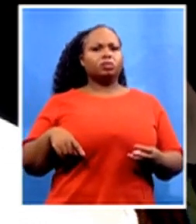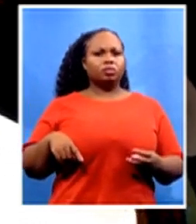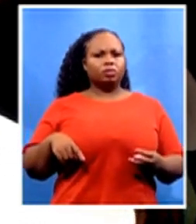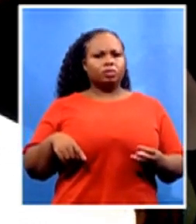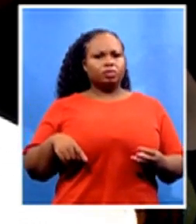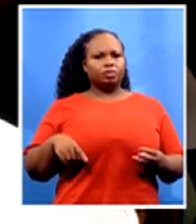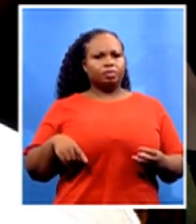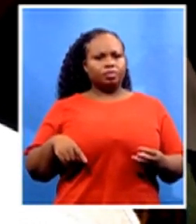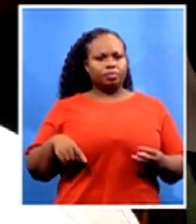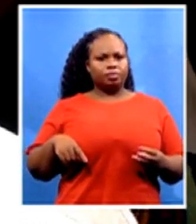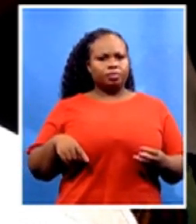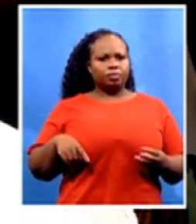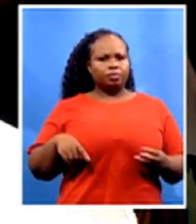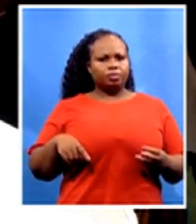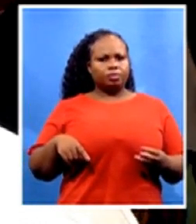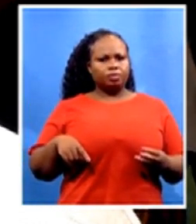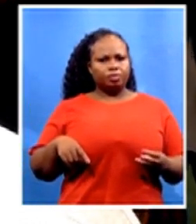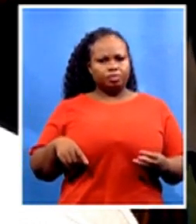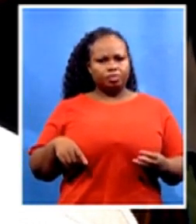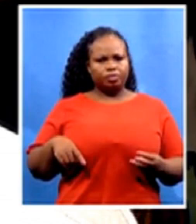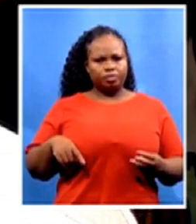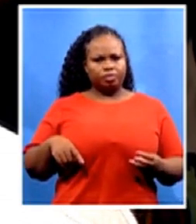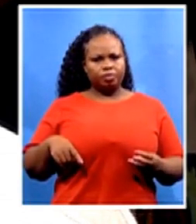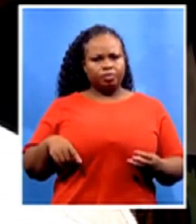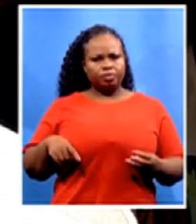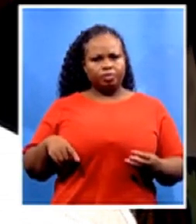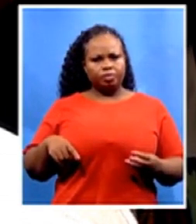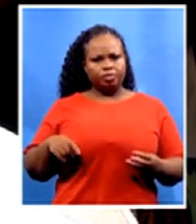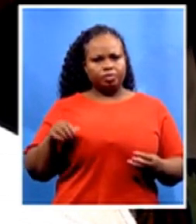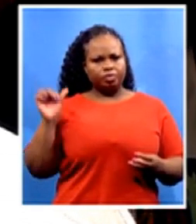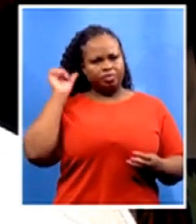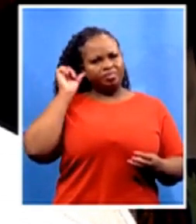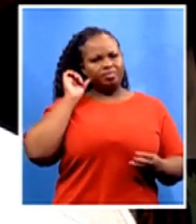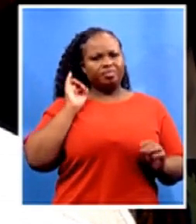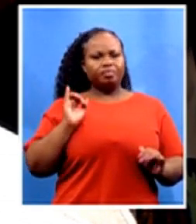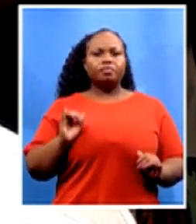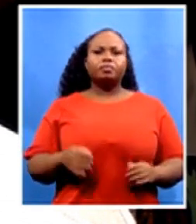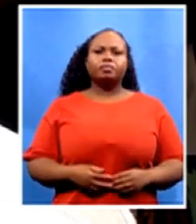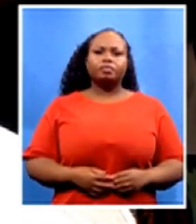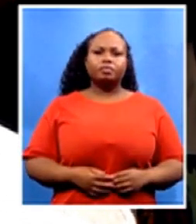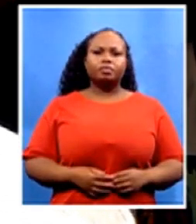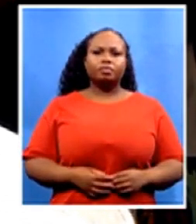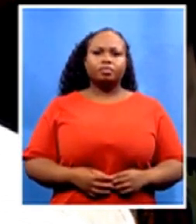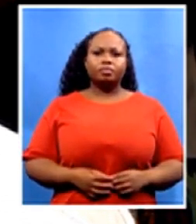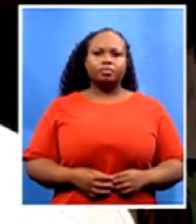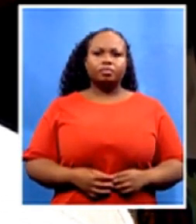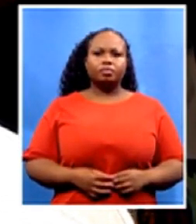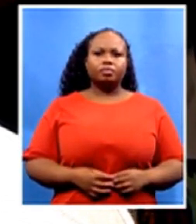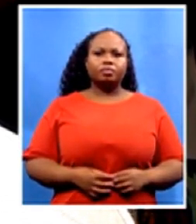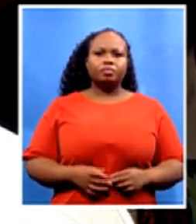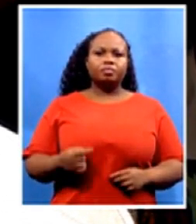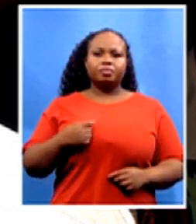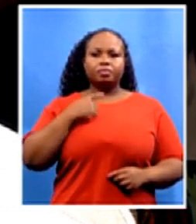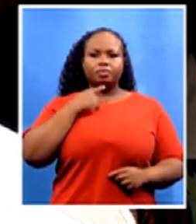as bewitched, mad, and all those things. Those labels goes too far